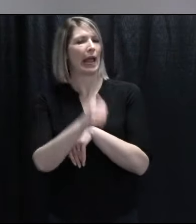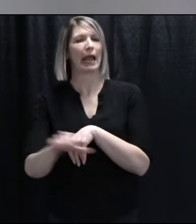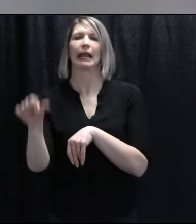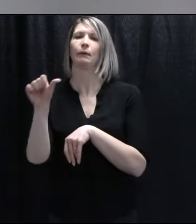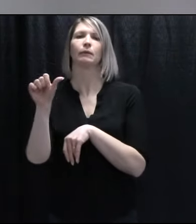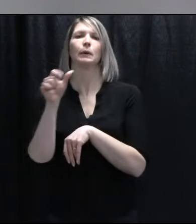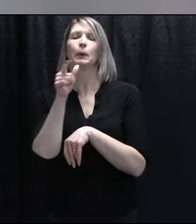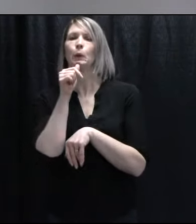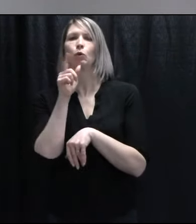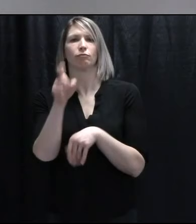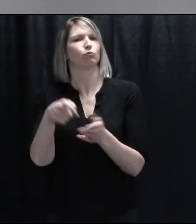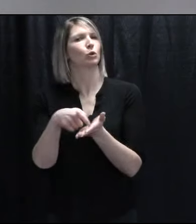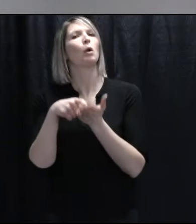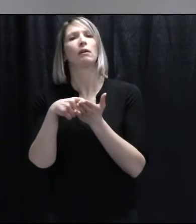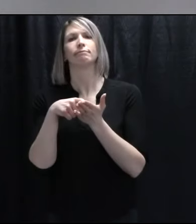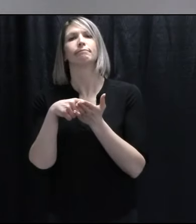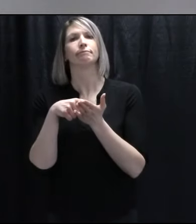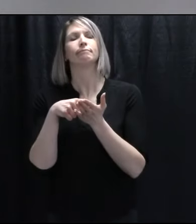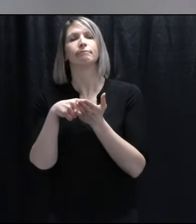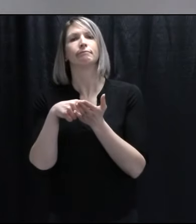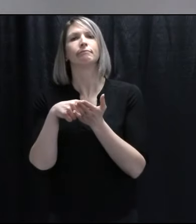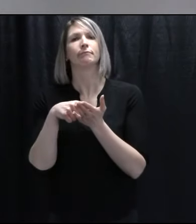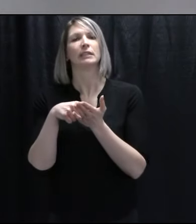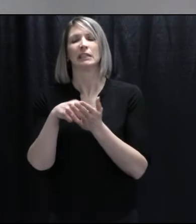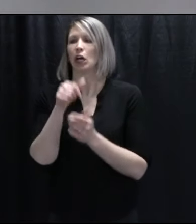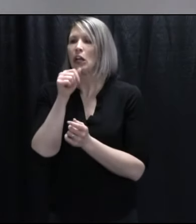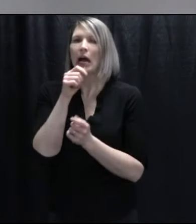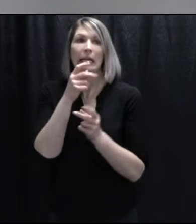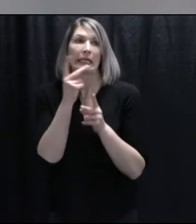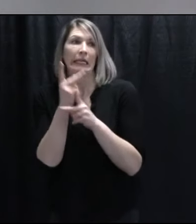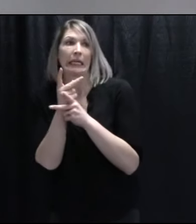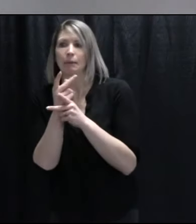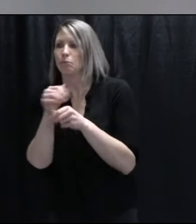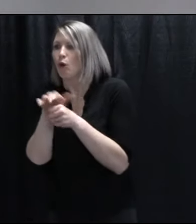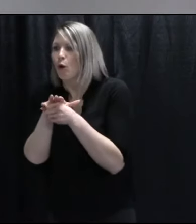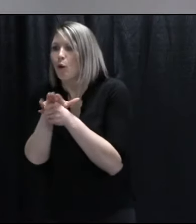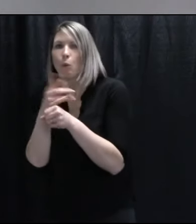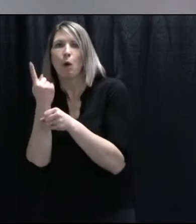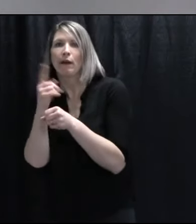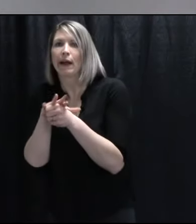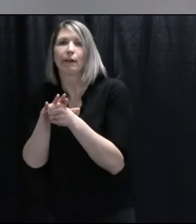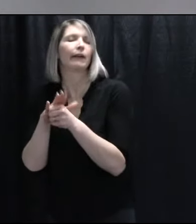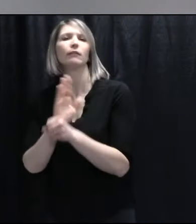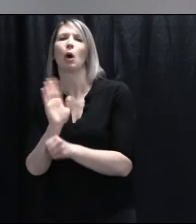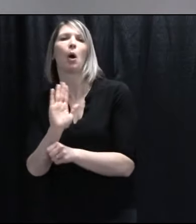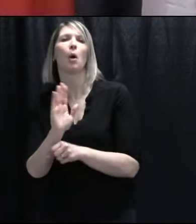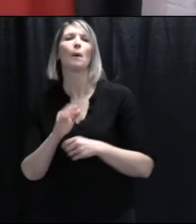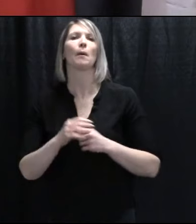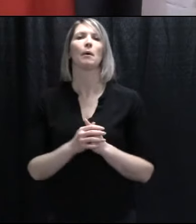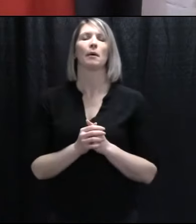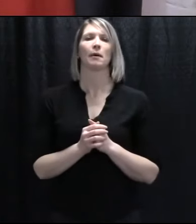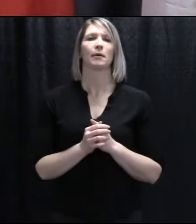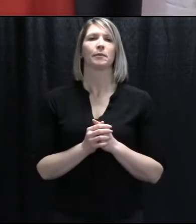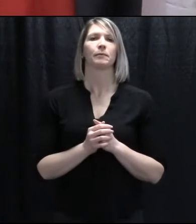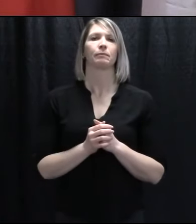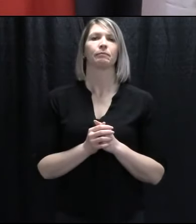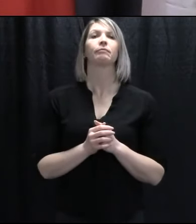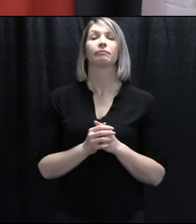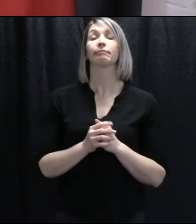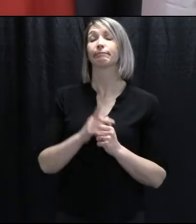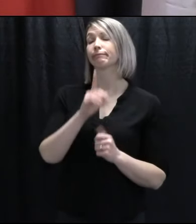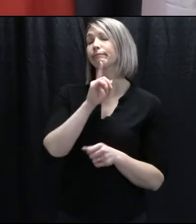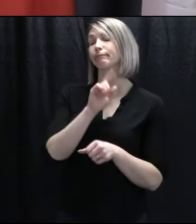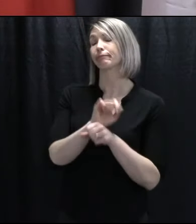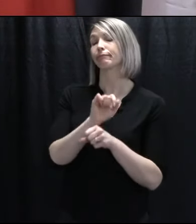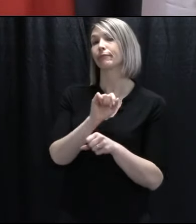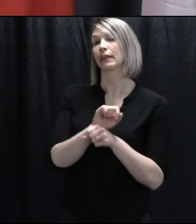province. They've not been allocated to a particular RHA or a particular facility. And that is true. That is true for Newfoundland and